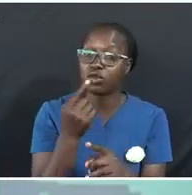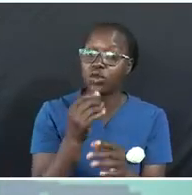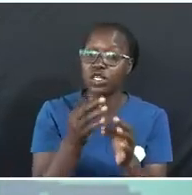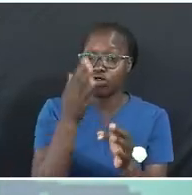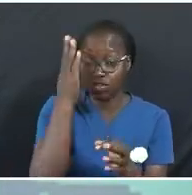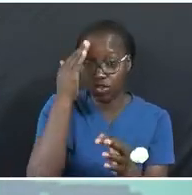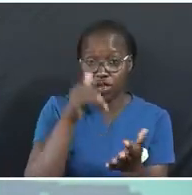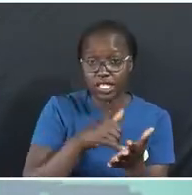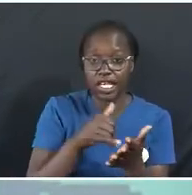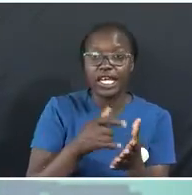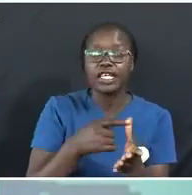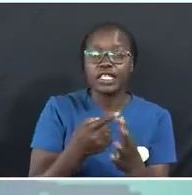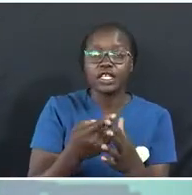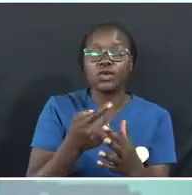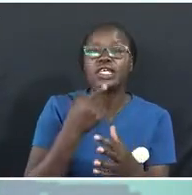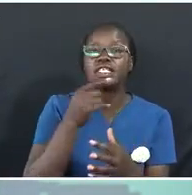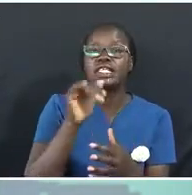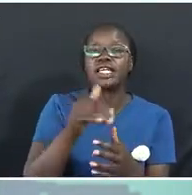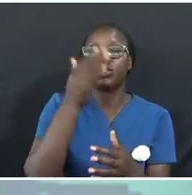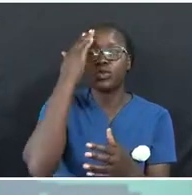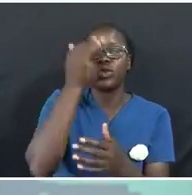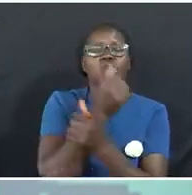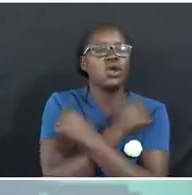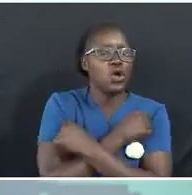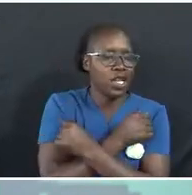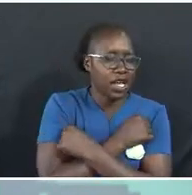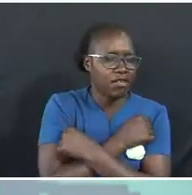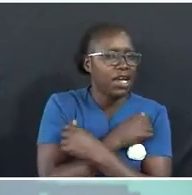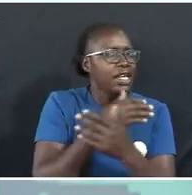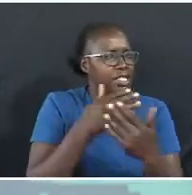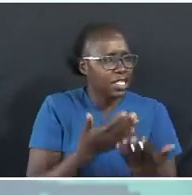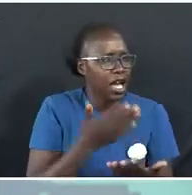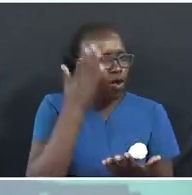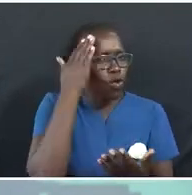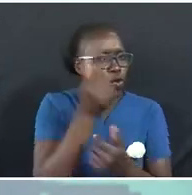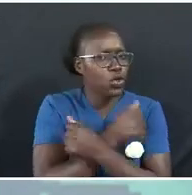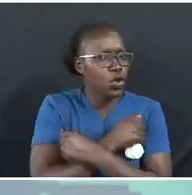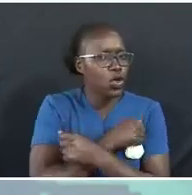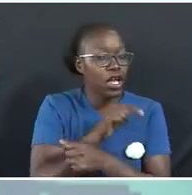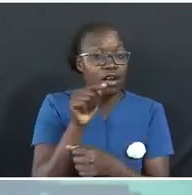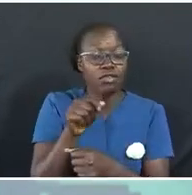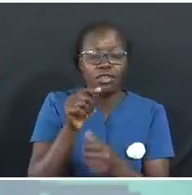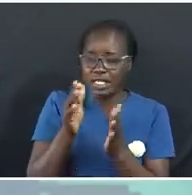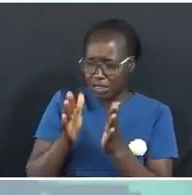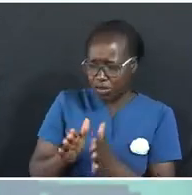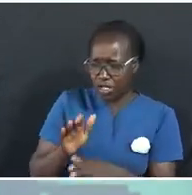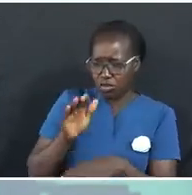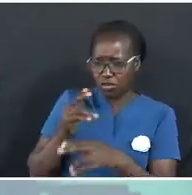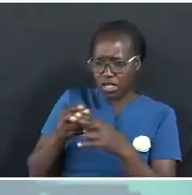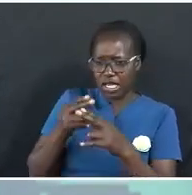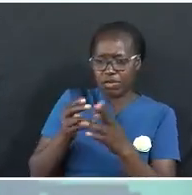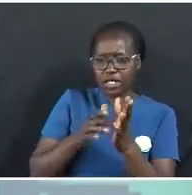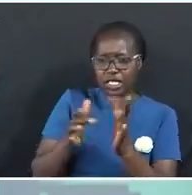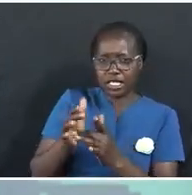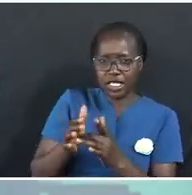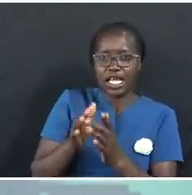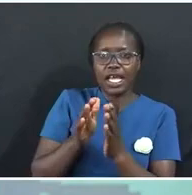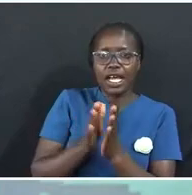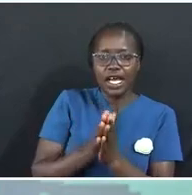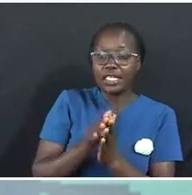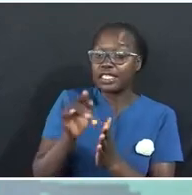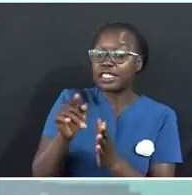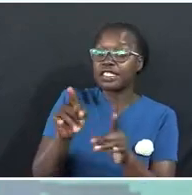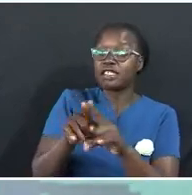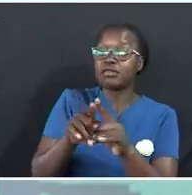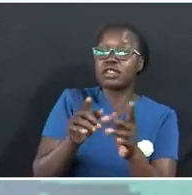we shall say we know love. Then he says, this is how we know love. That this person called Jesus, and this Savior called